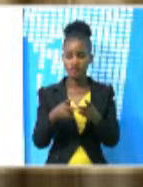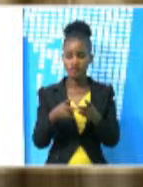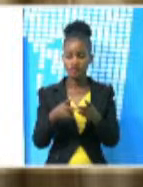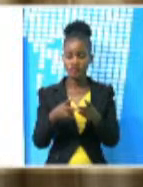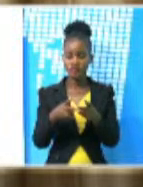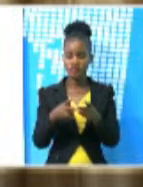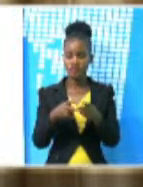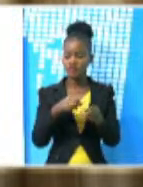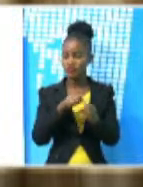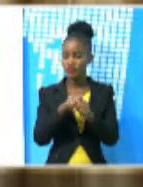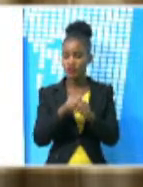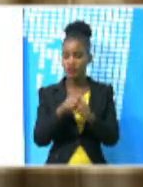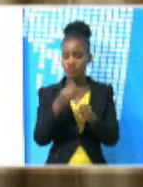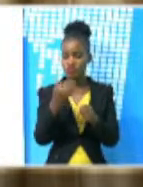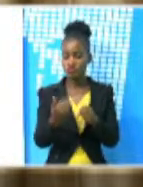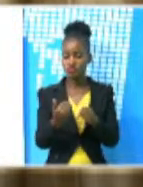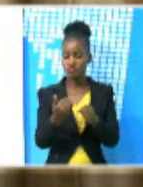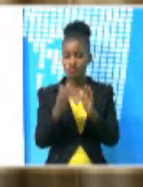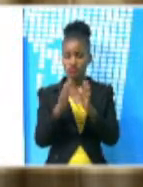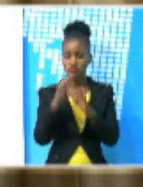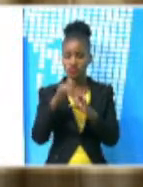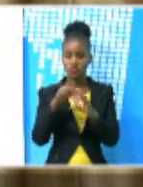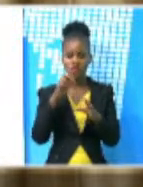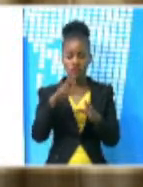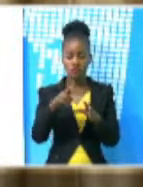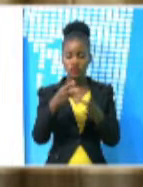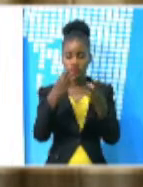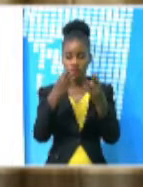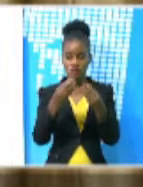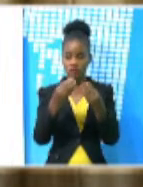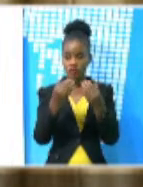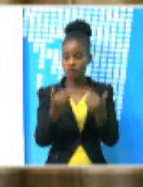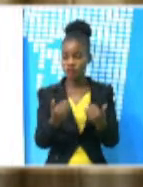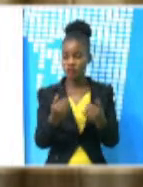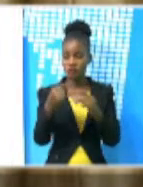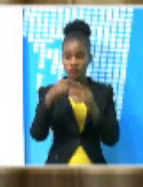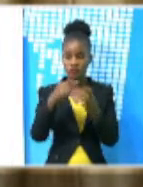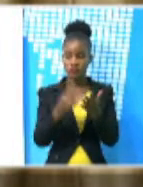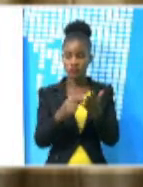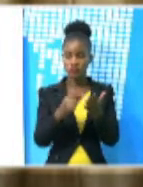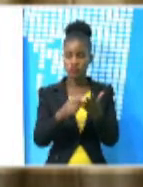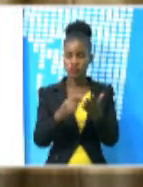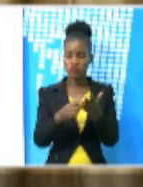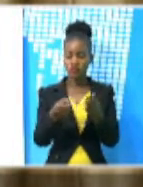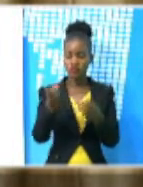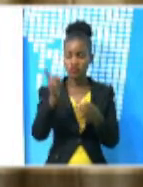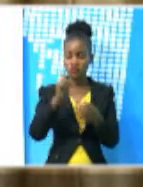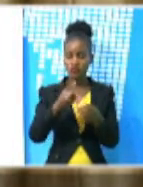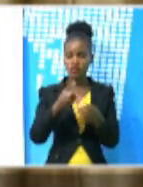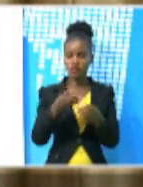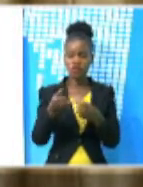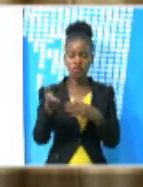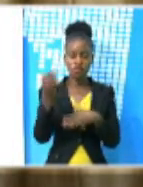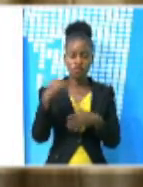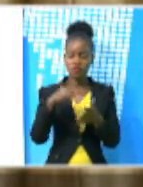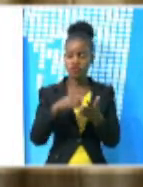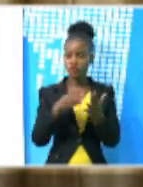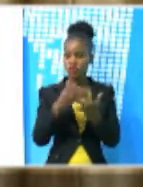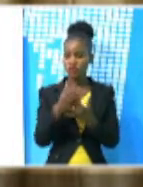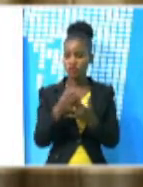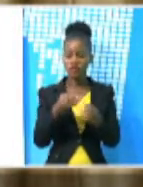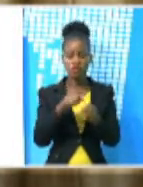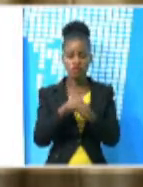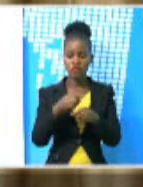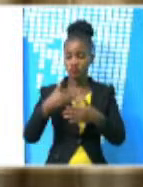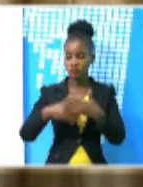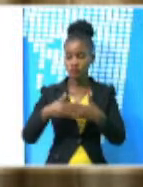very, very active in ensuring that the organic policy is passed in this country. We worked very